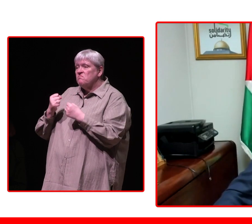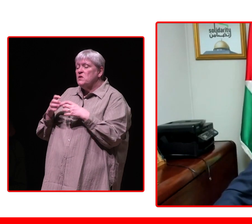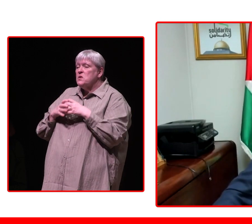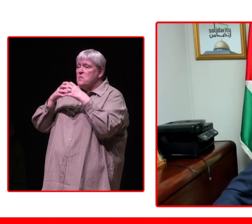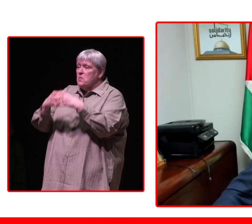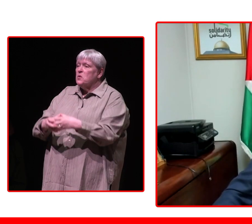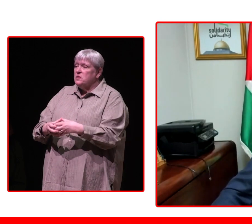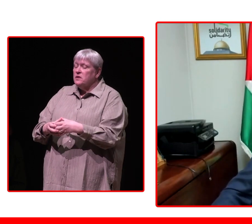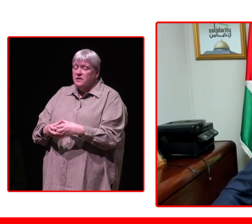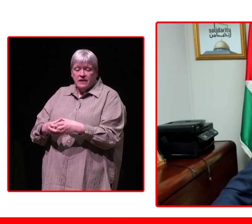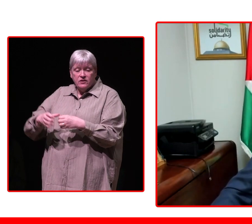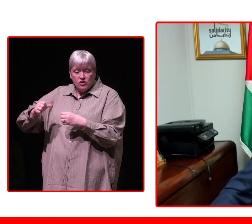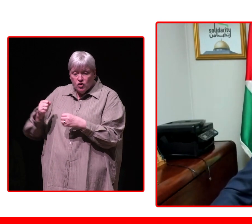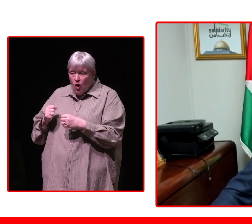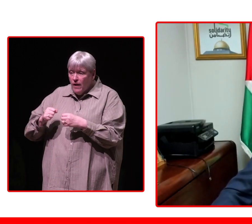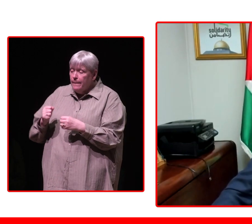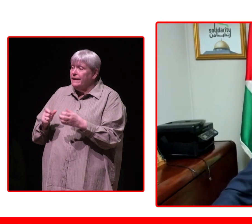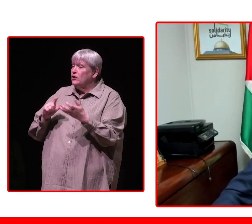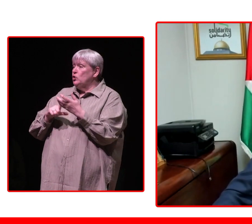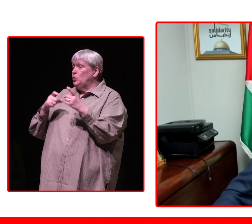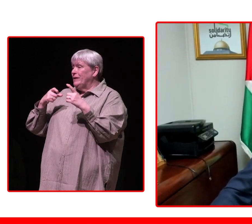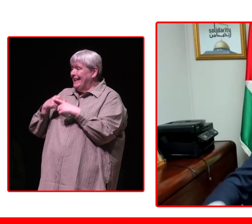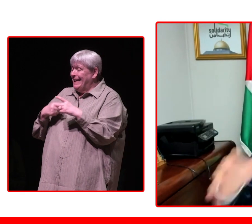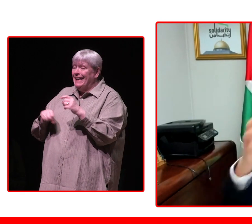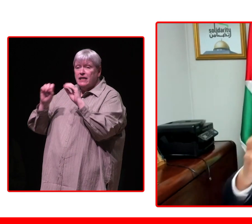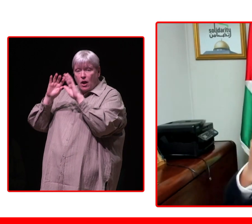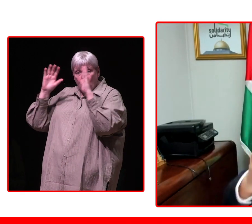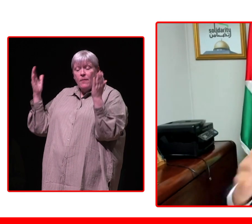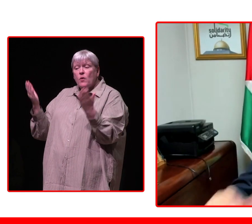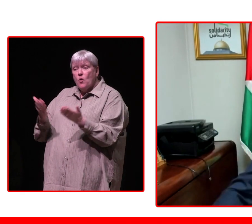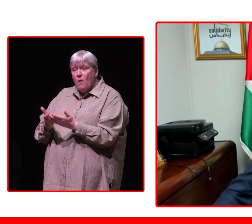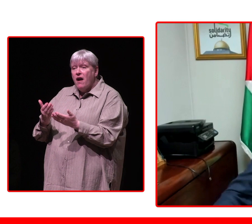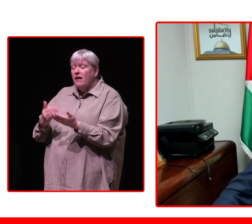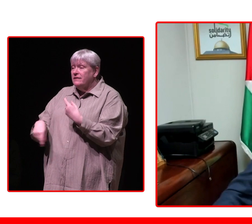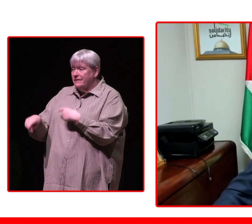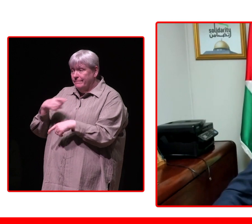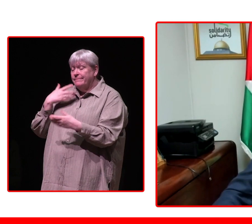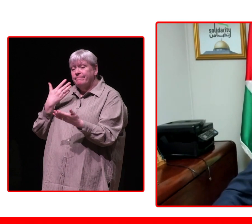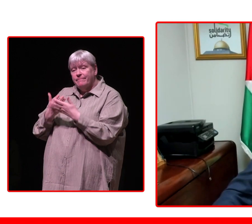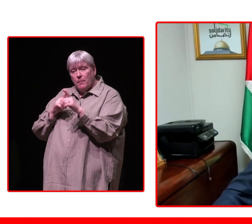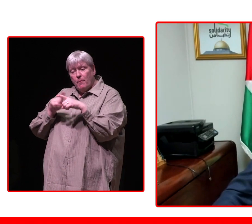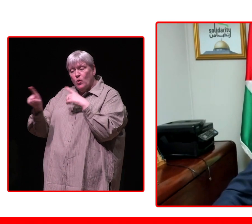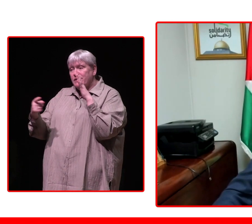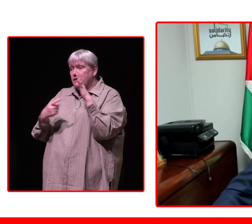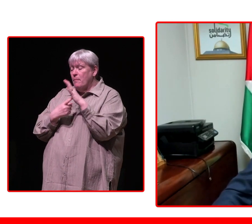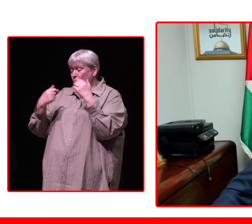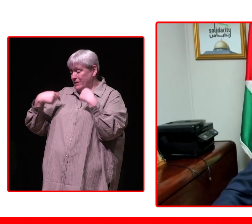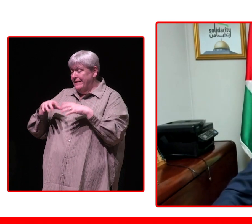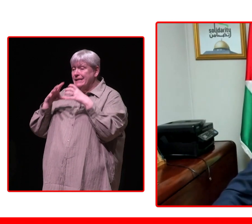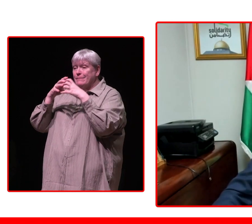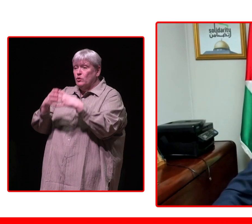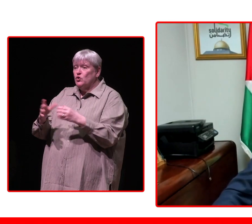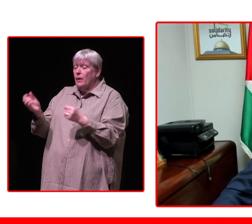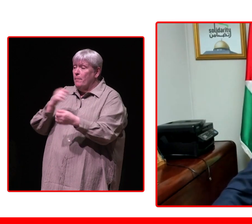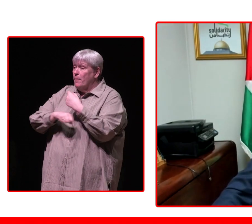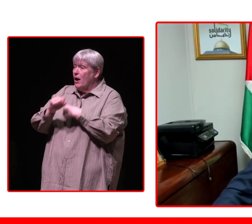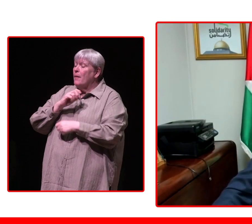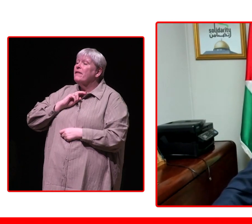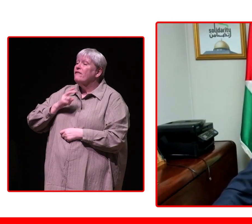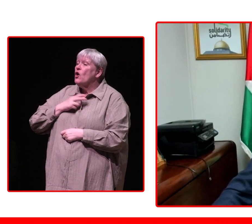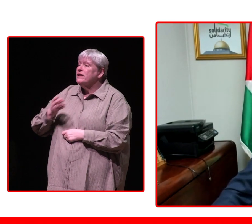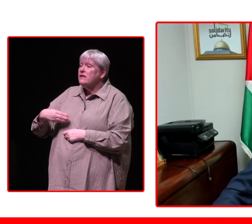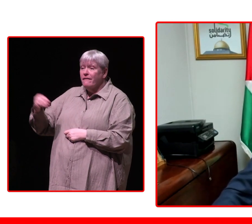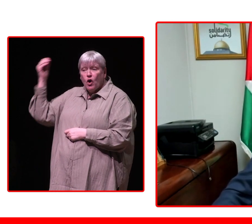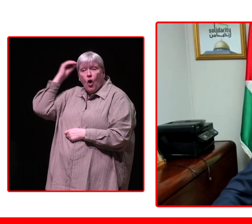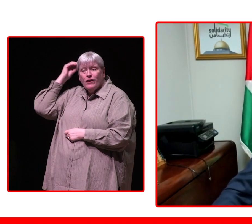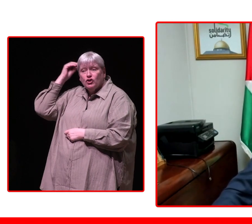unions in Scotland, in the UK, and around the world, are at the forefront of this movement. You represent the voice of conscience and humanity